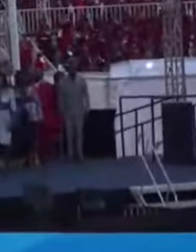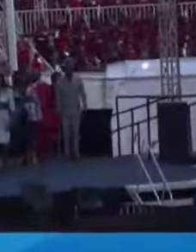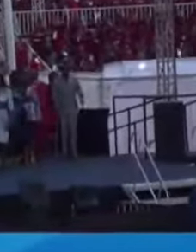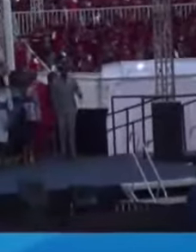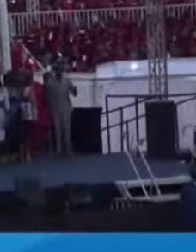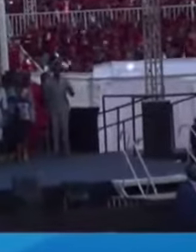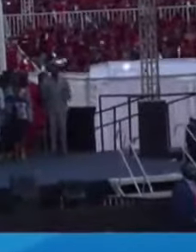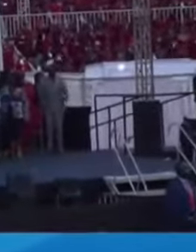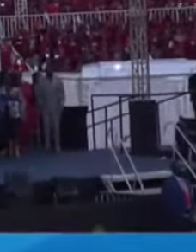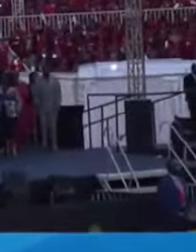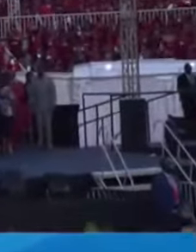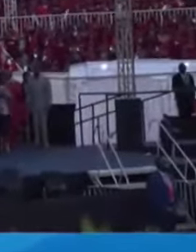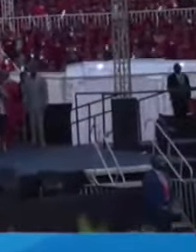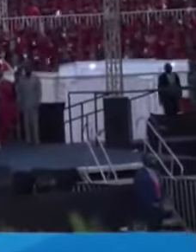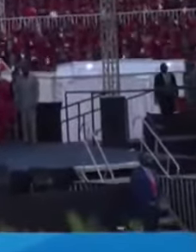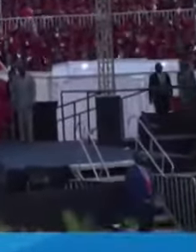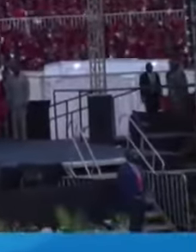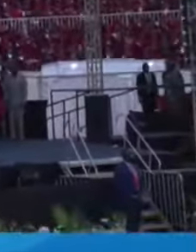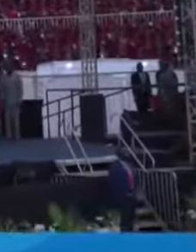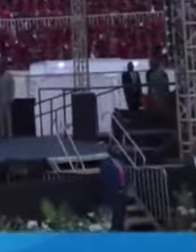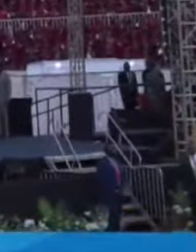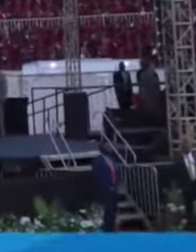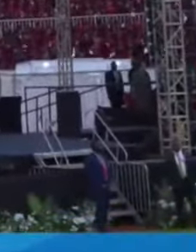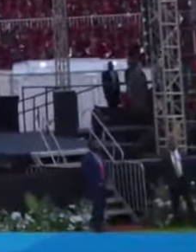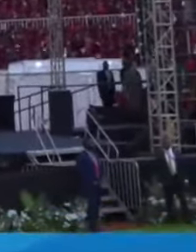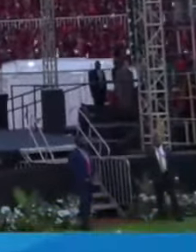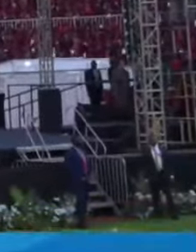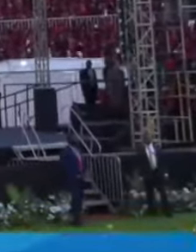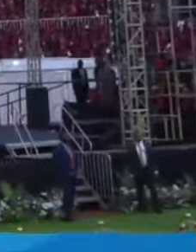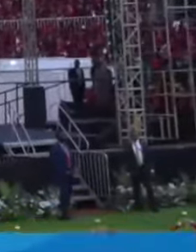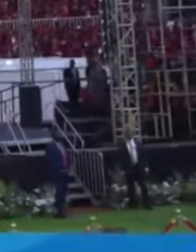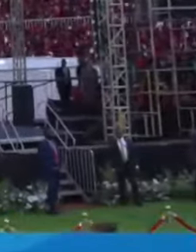Miracle is my name wave your hands